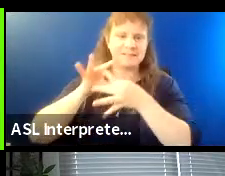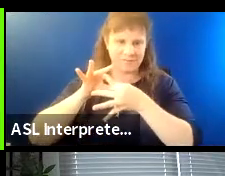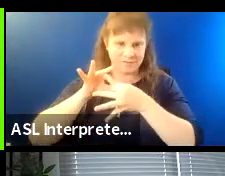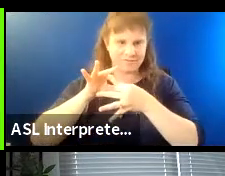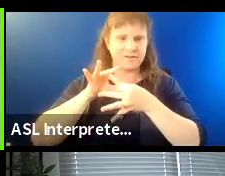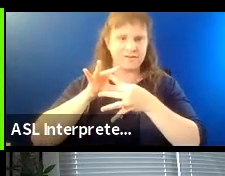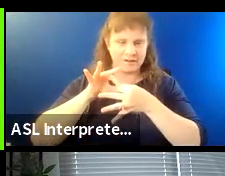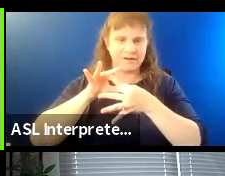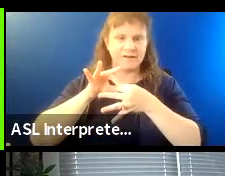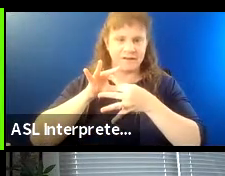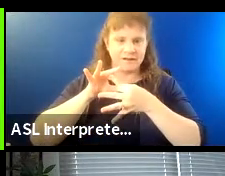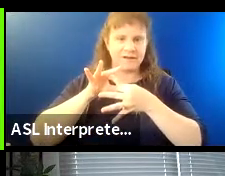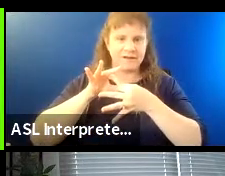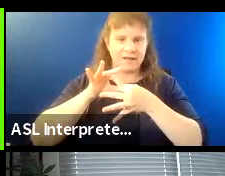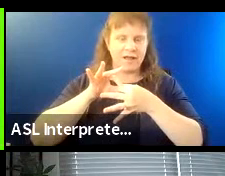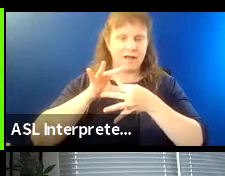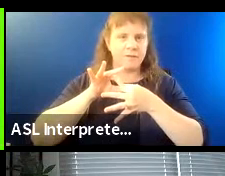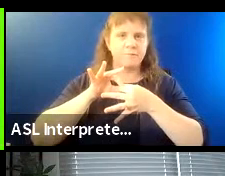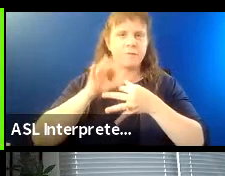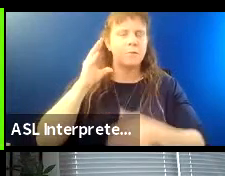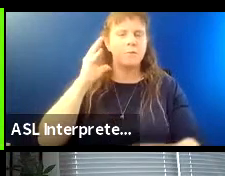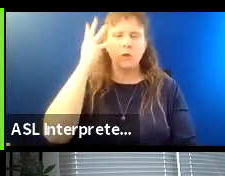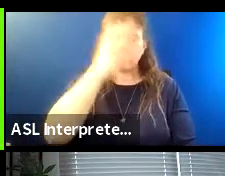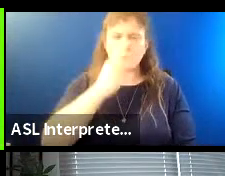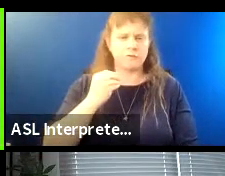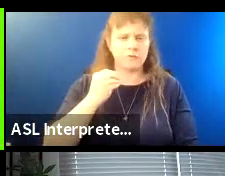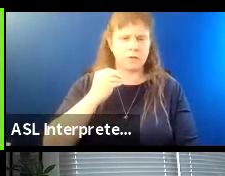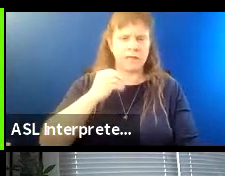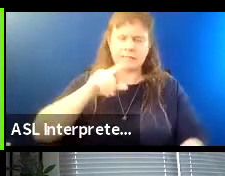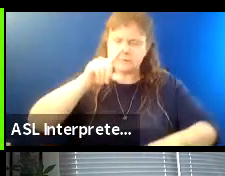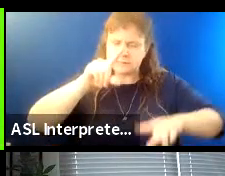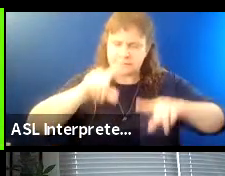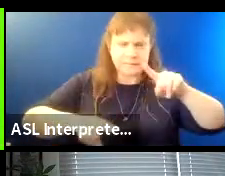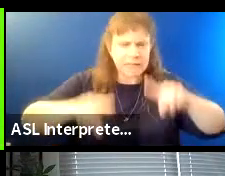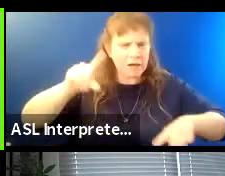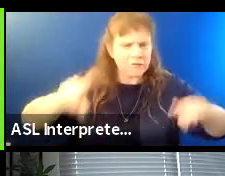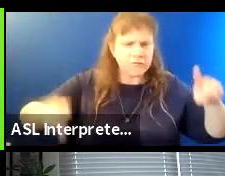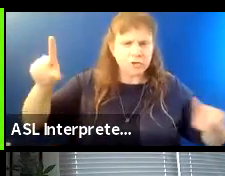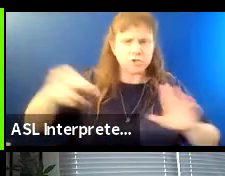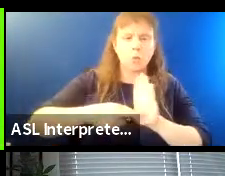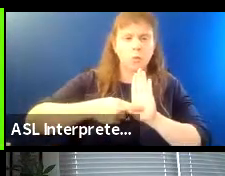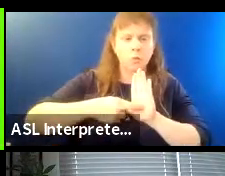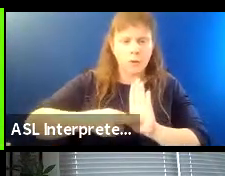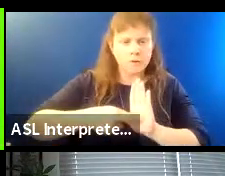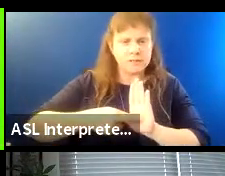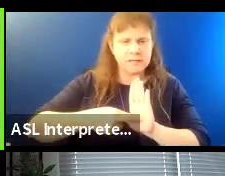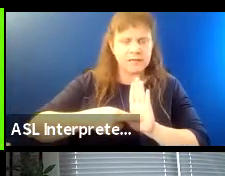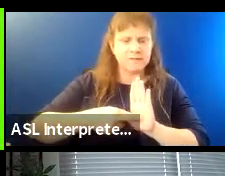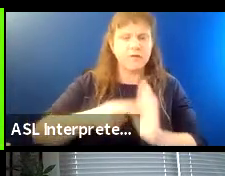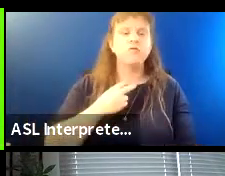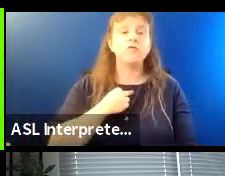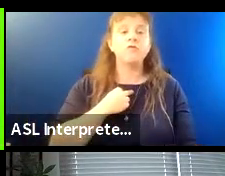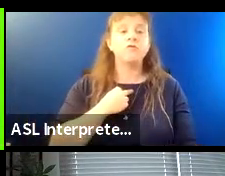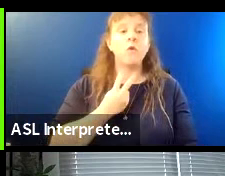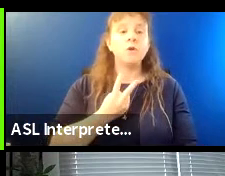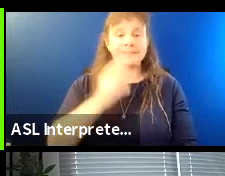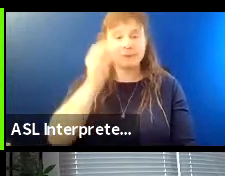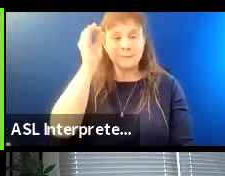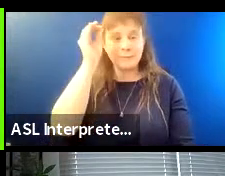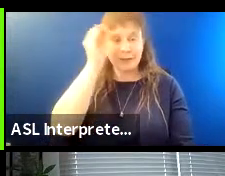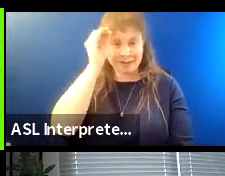of the beautiful and diverse representative voices of